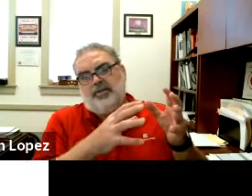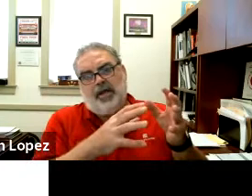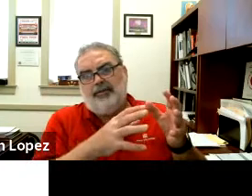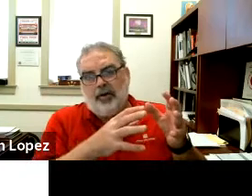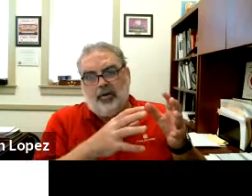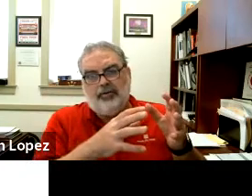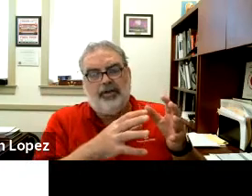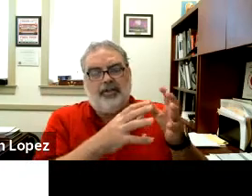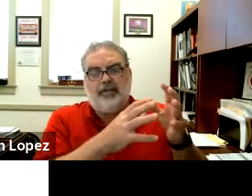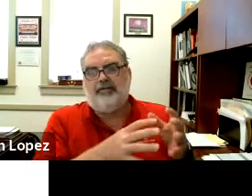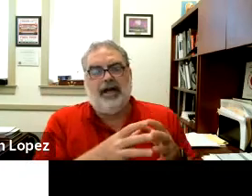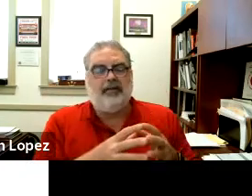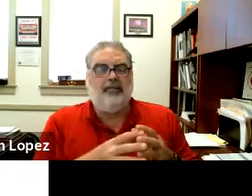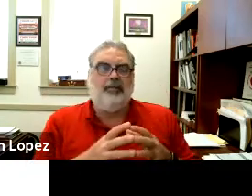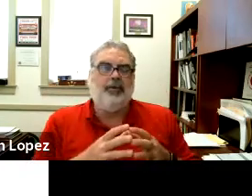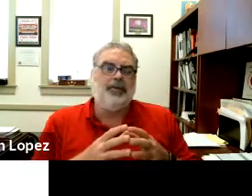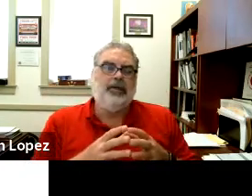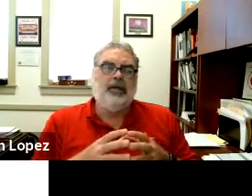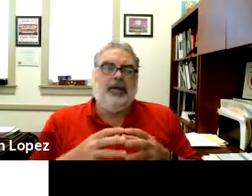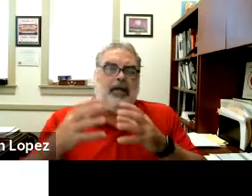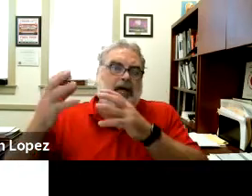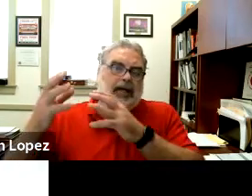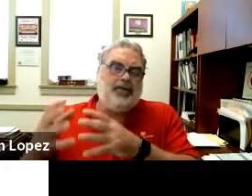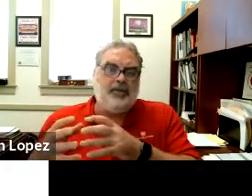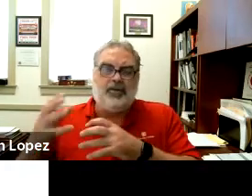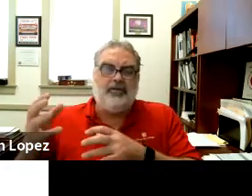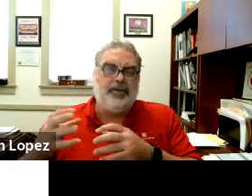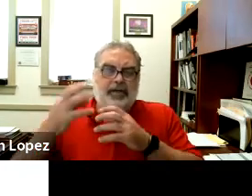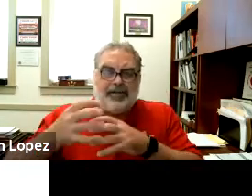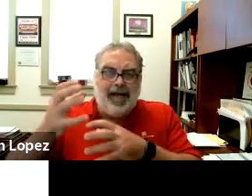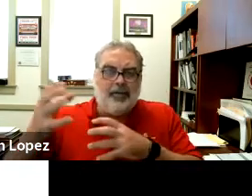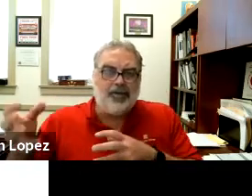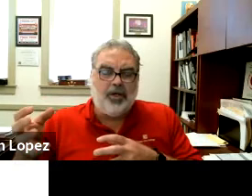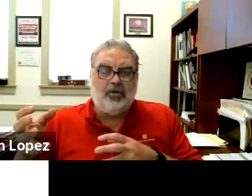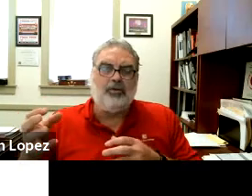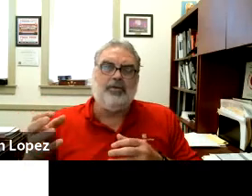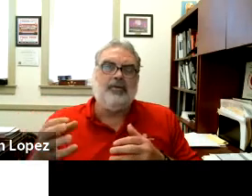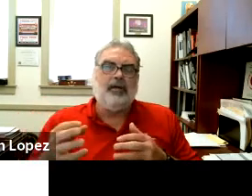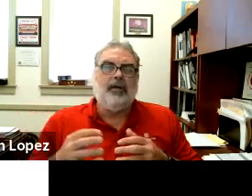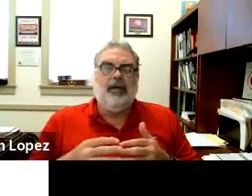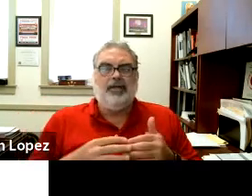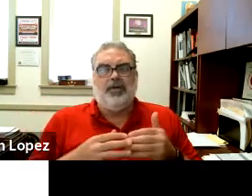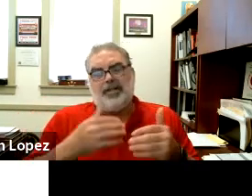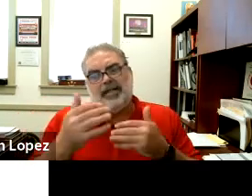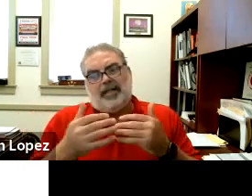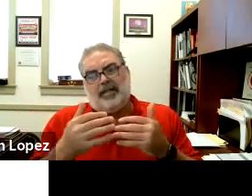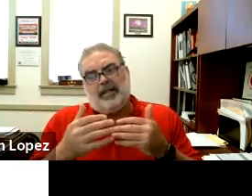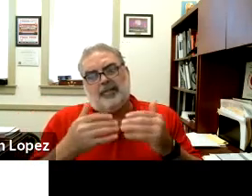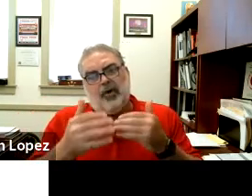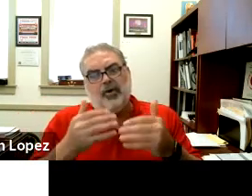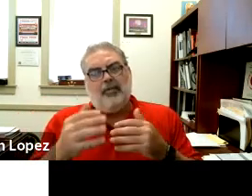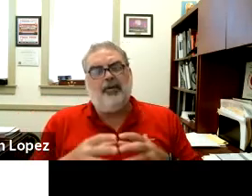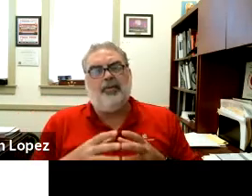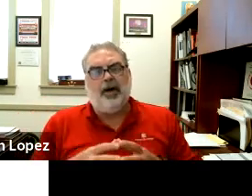own self goals, for instance, as faculty members. Each of the service areas establishes goals, right? And so